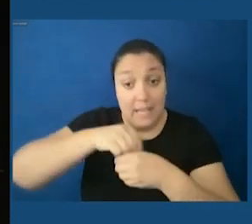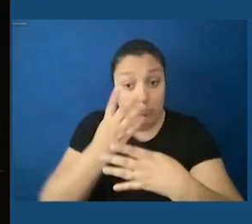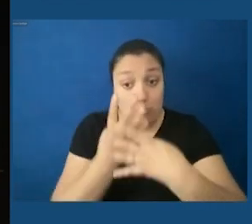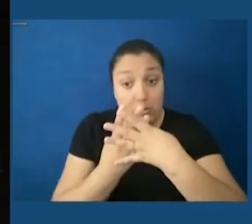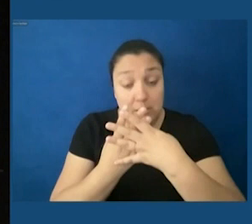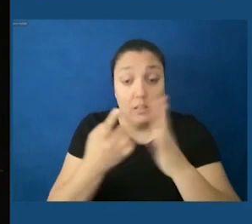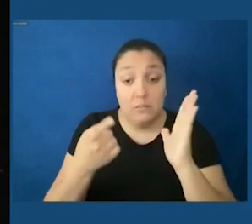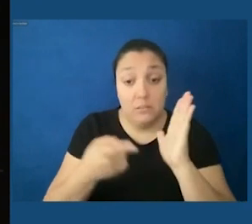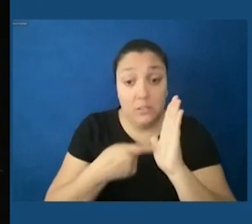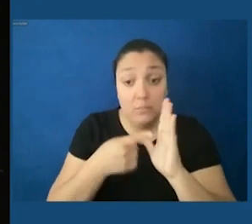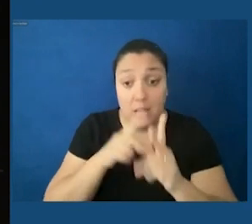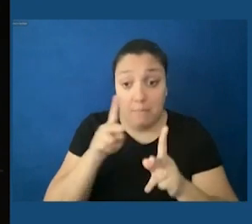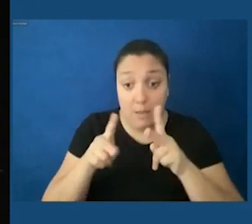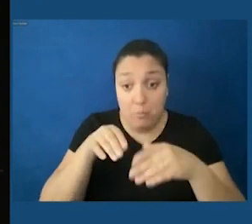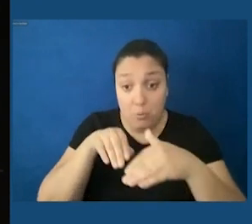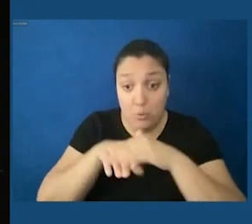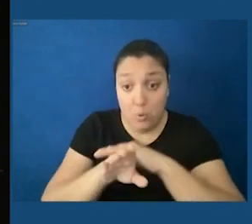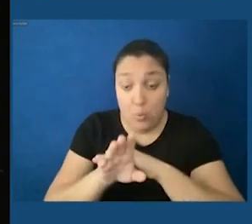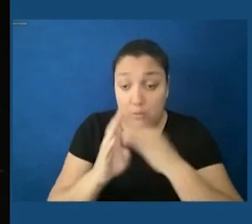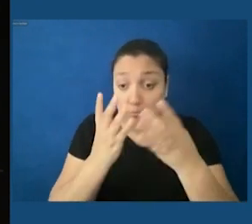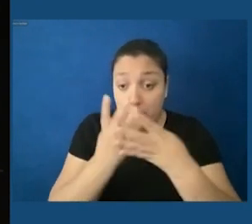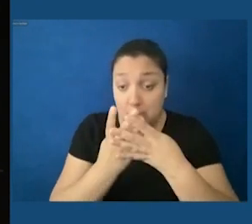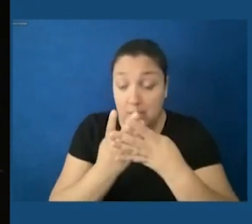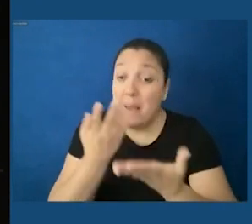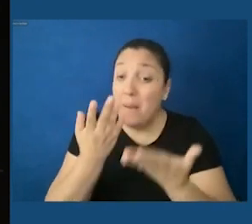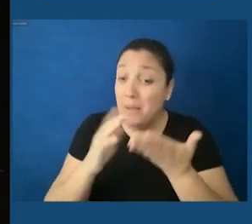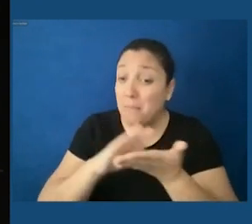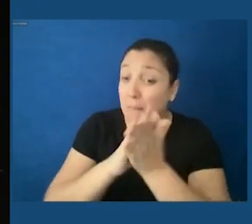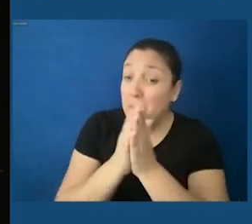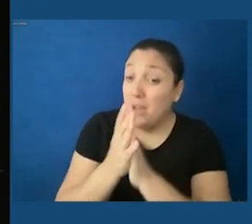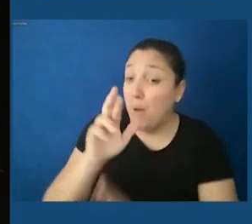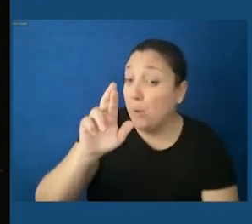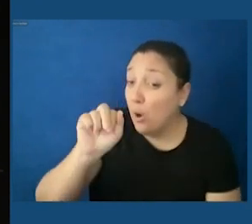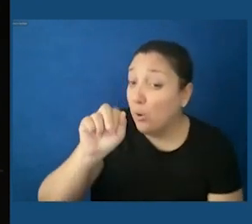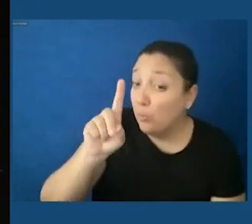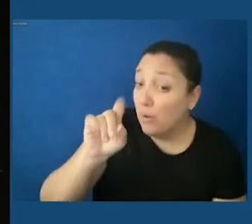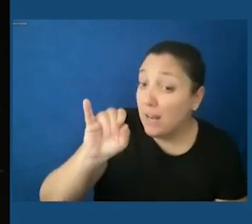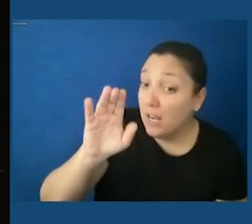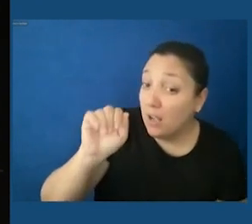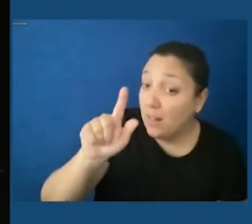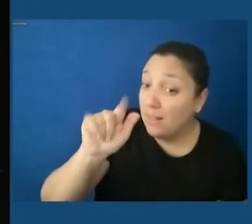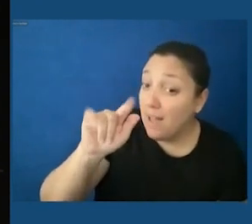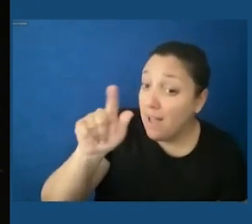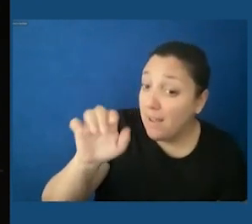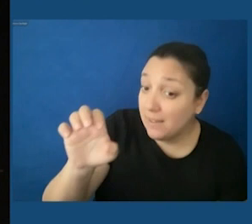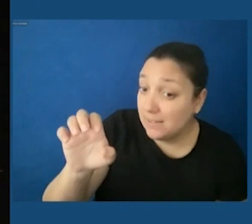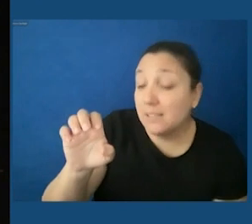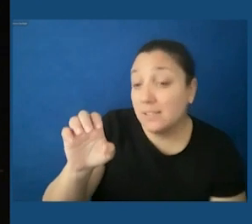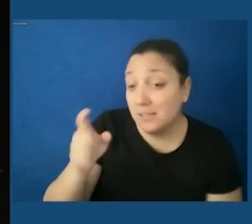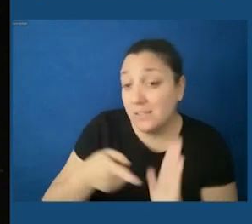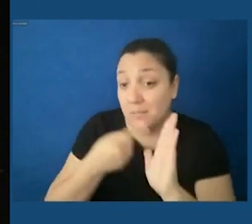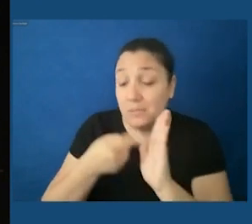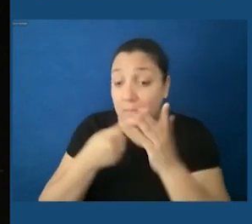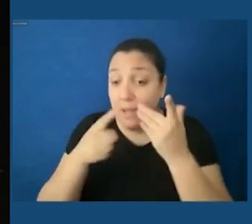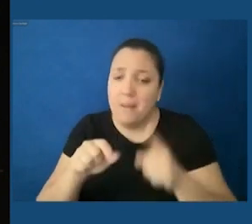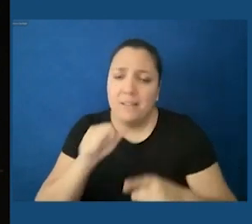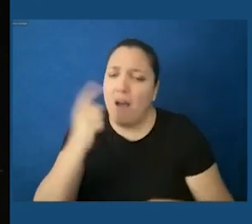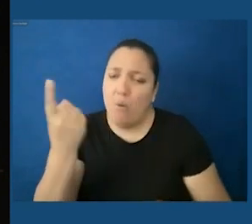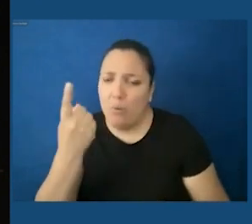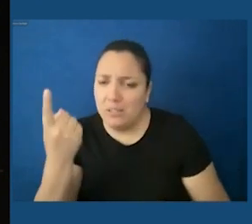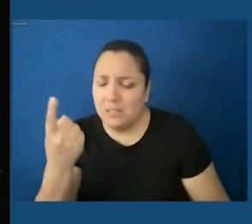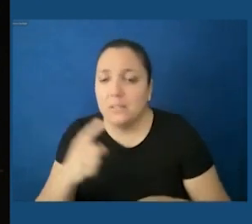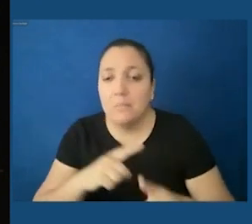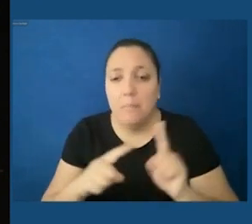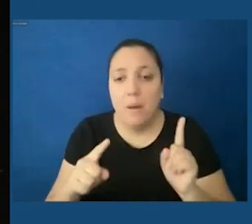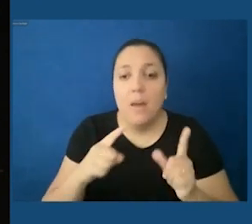into prison not radicalized, but could radicalize in prison. We don't want that to happen. And then as individuals work their